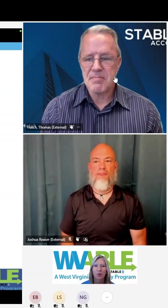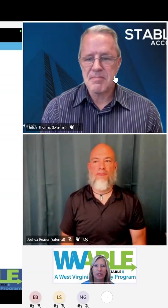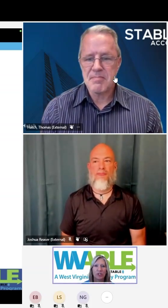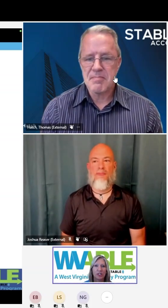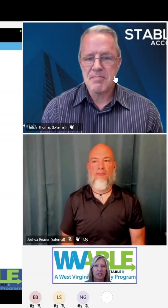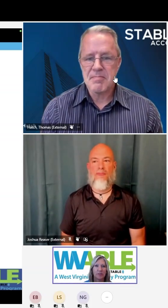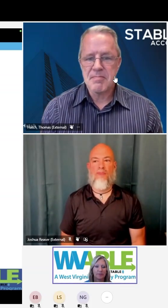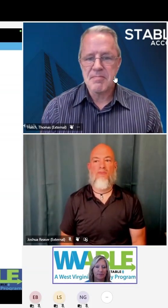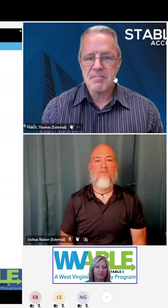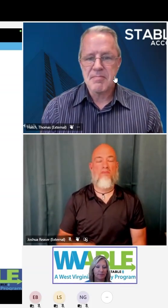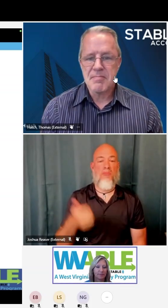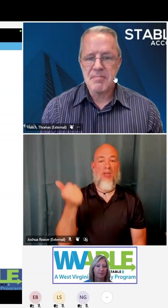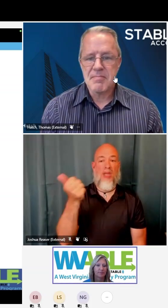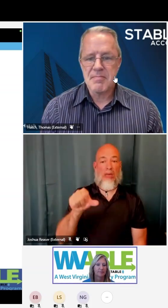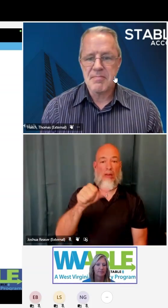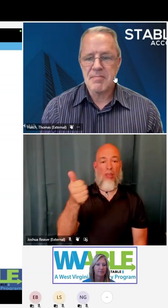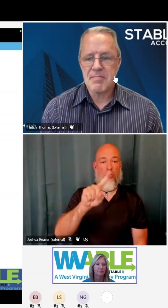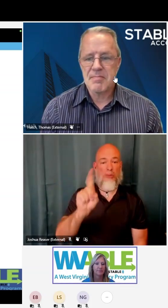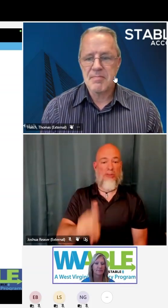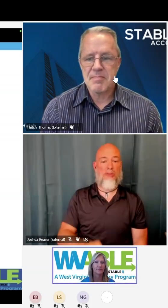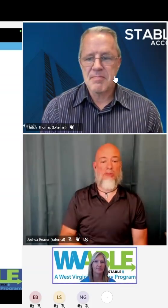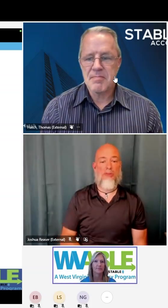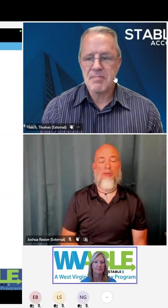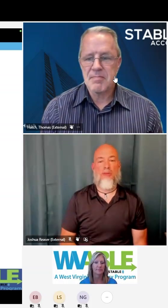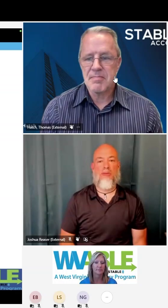any other questions?